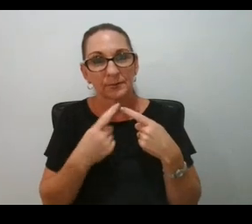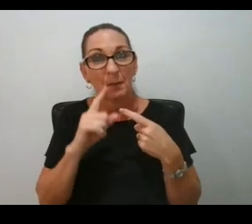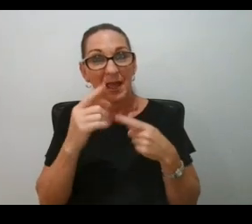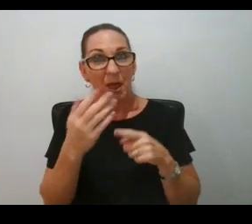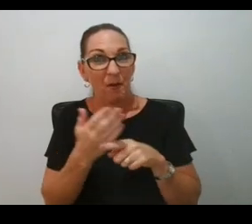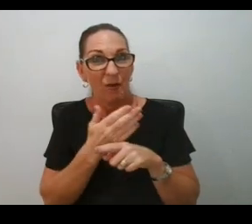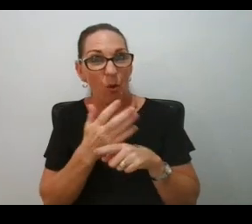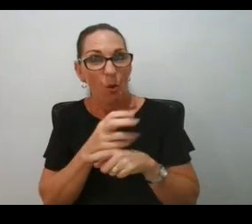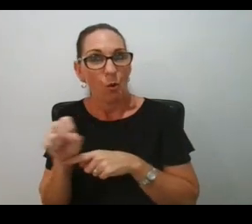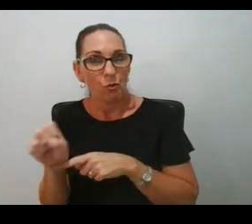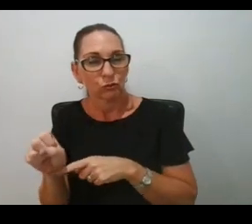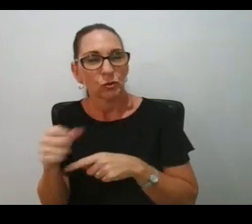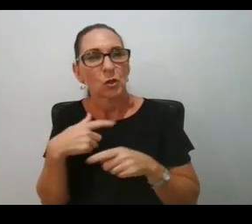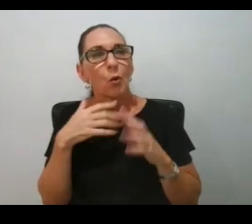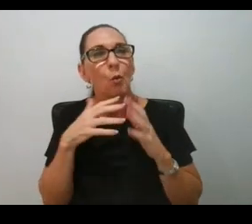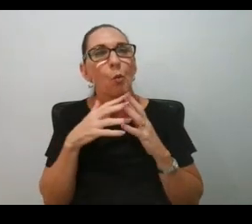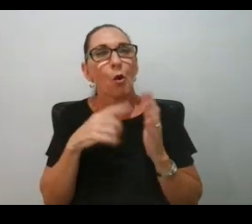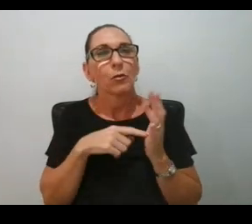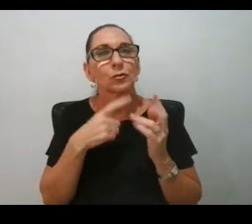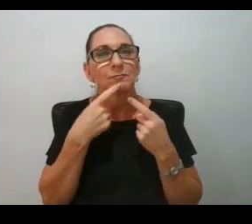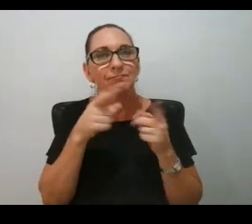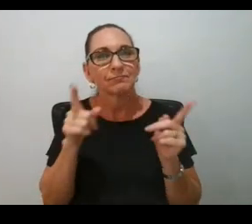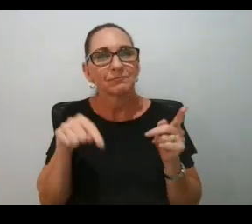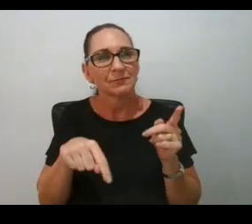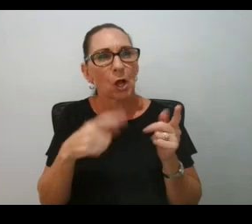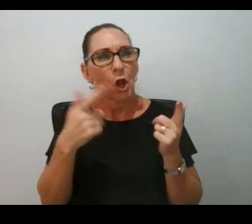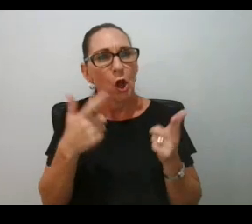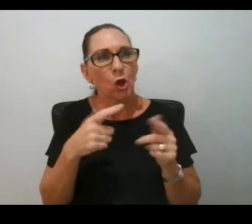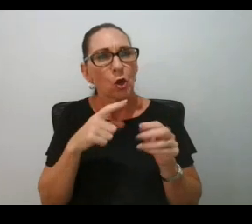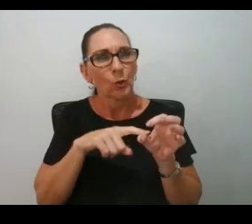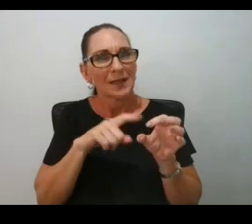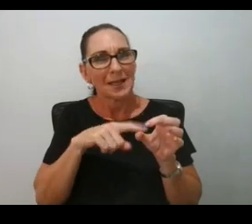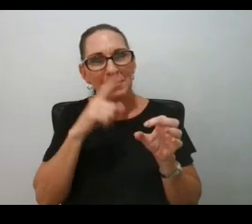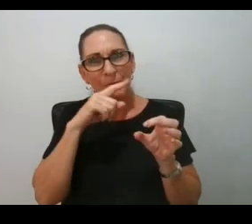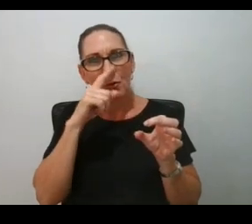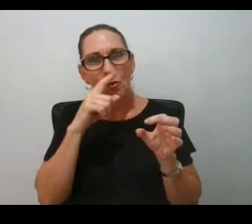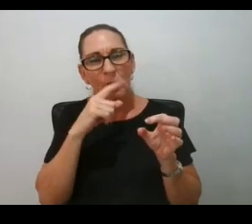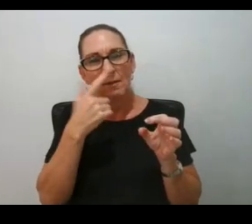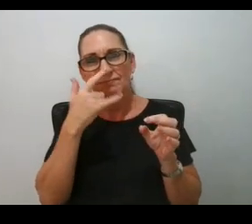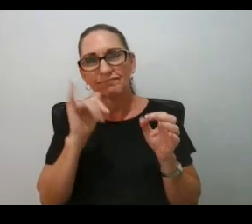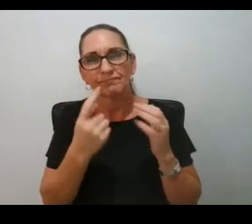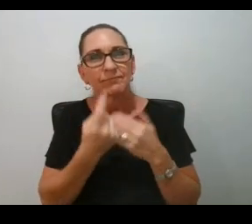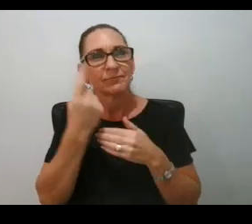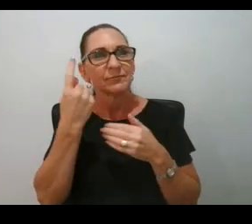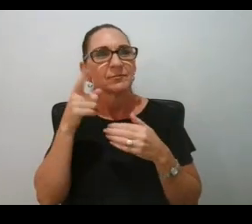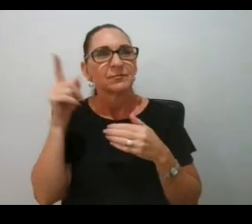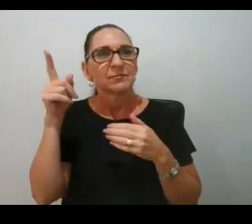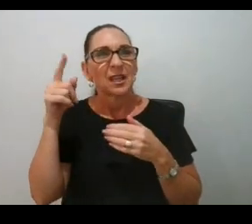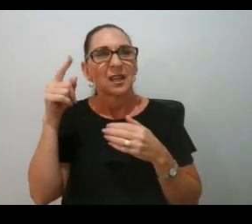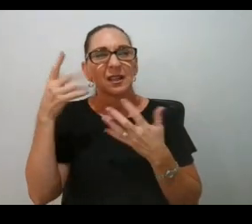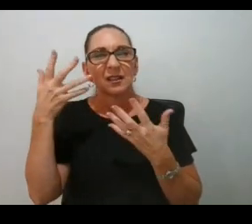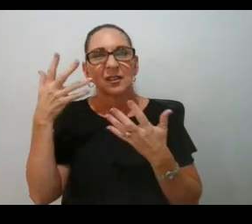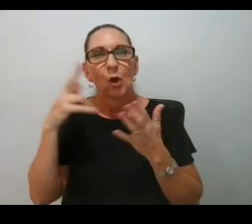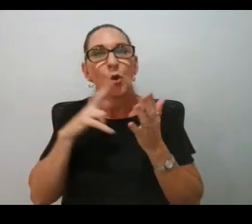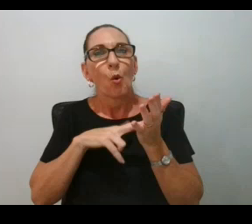that, it's just worth mentioning there's a lot of people in Queensland recently that have been affected either by the tropical low in North